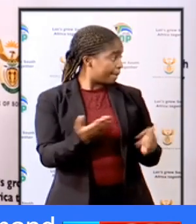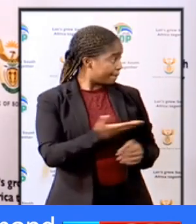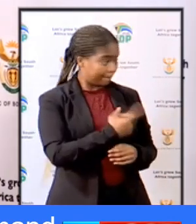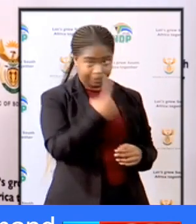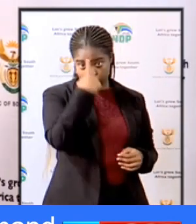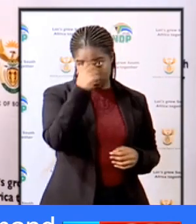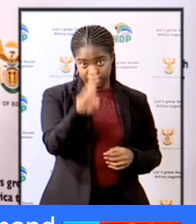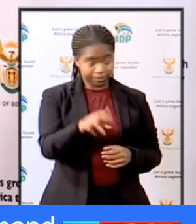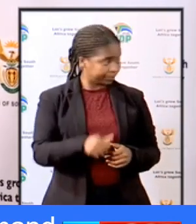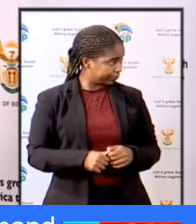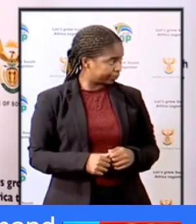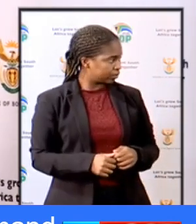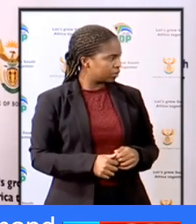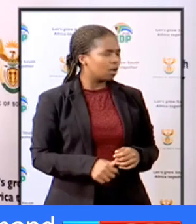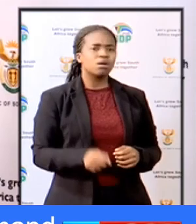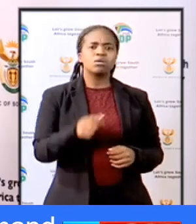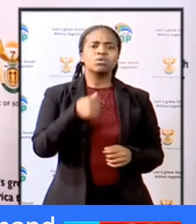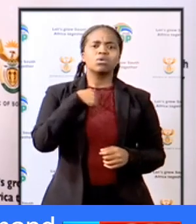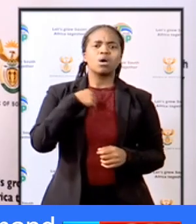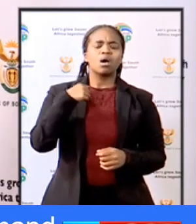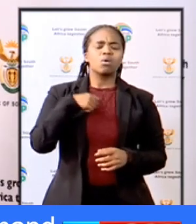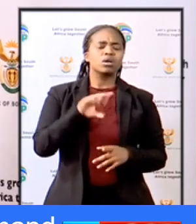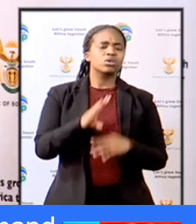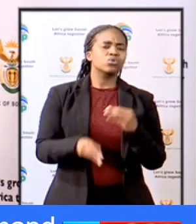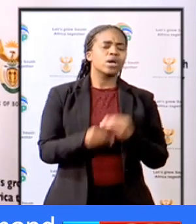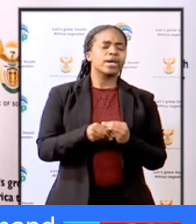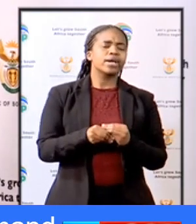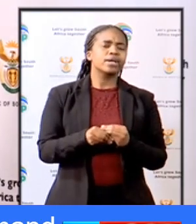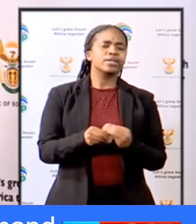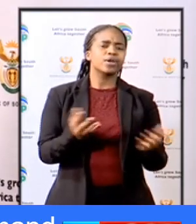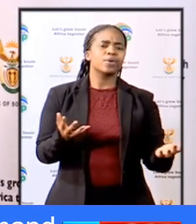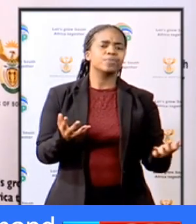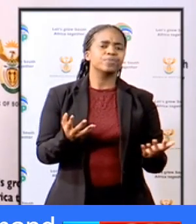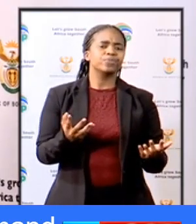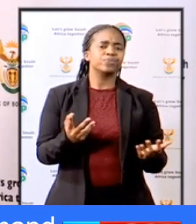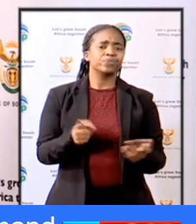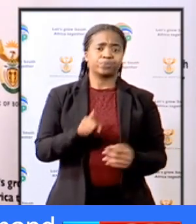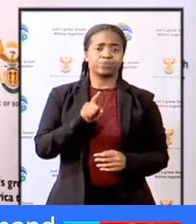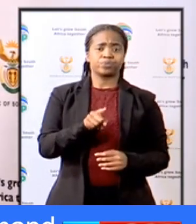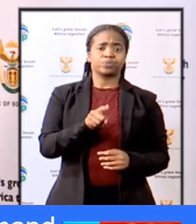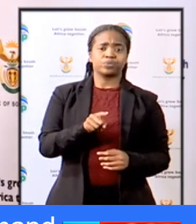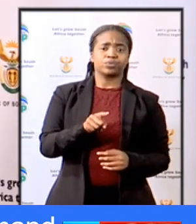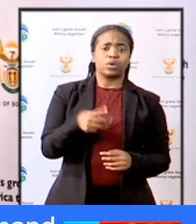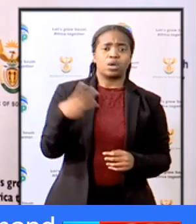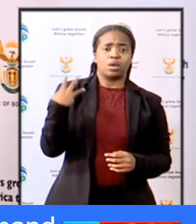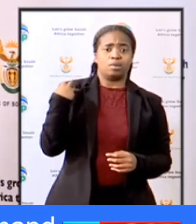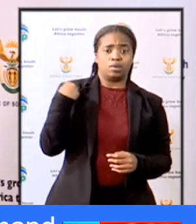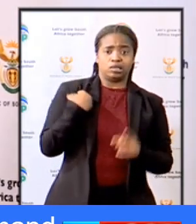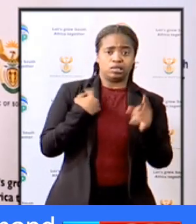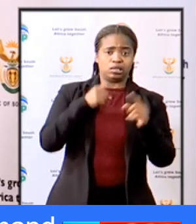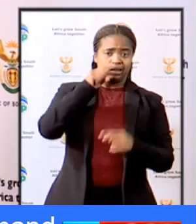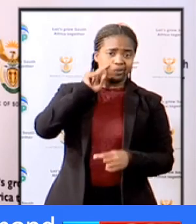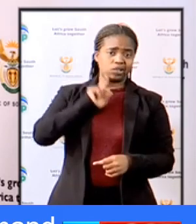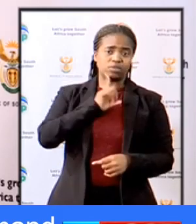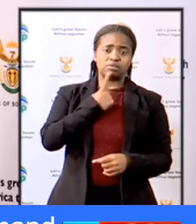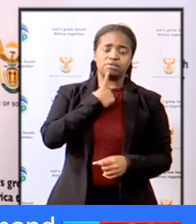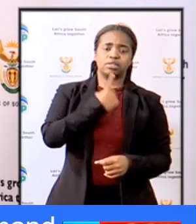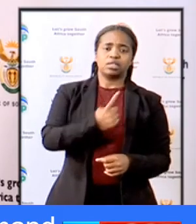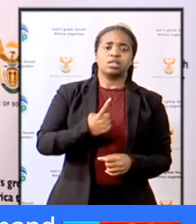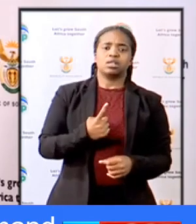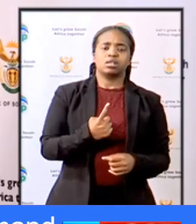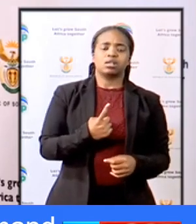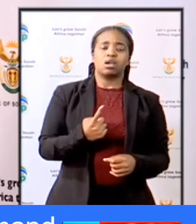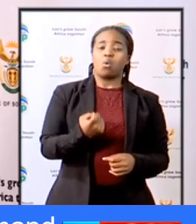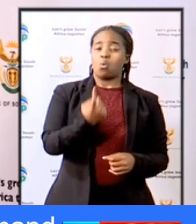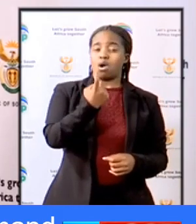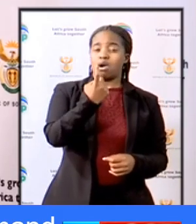Lamon? Yeah, I just wanted to add that on this point that Minister Mtembu has been alluding to,